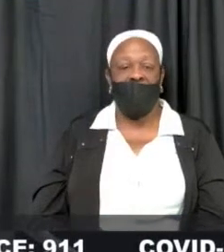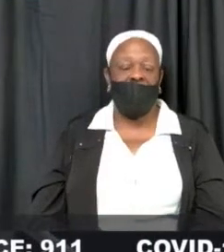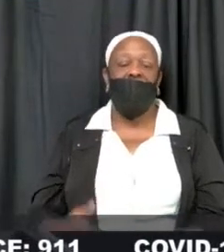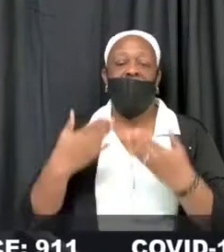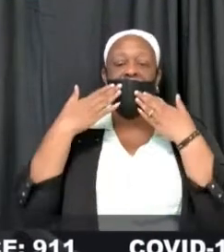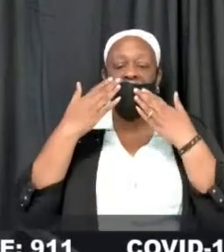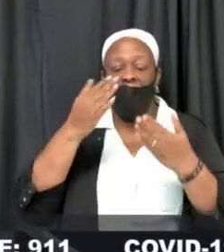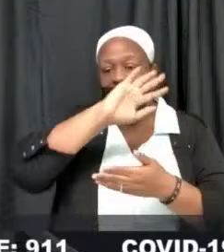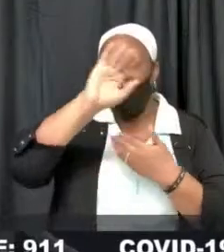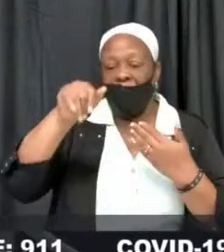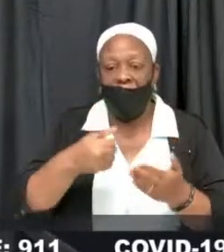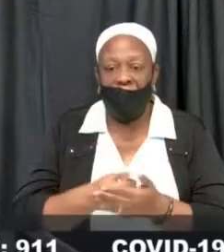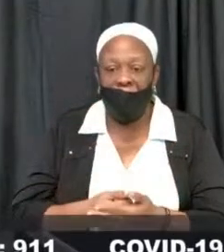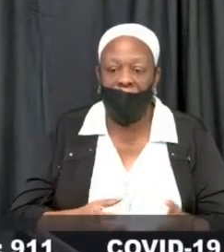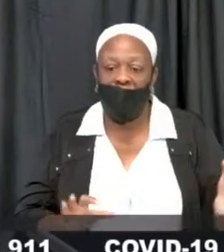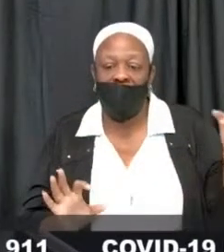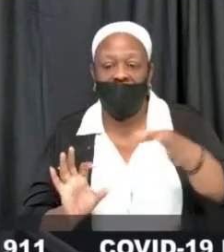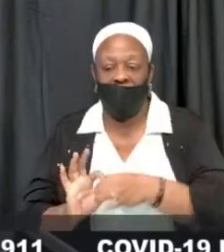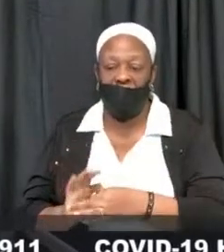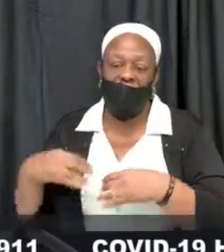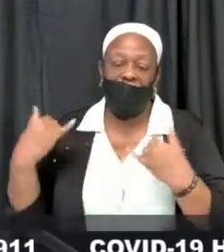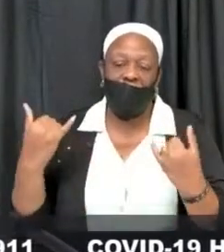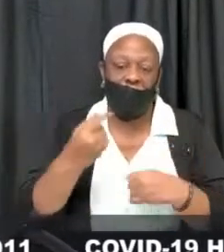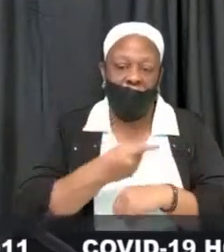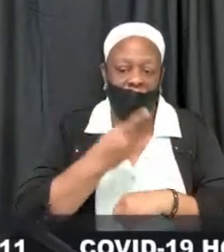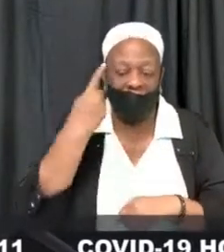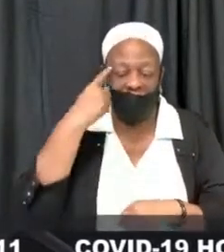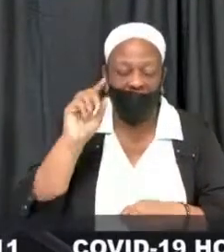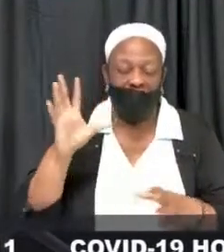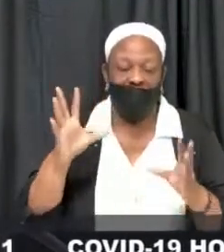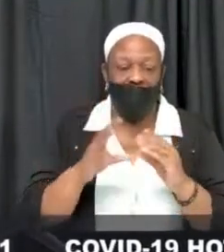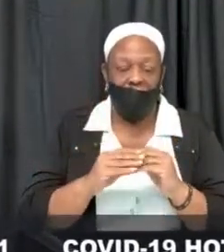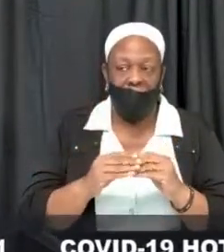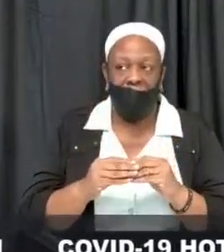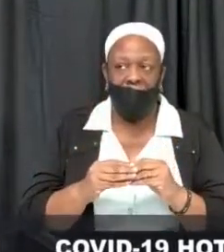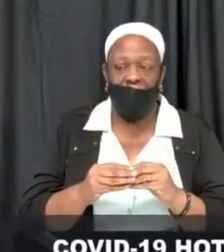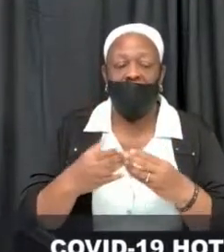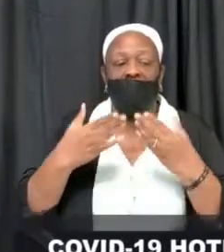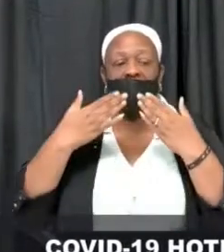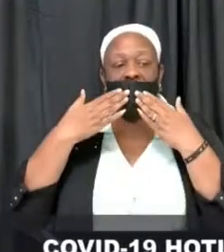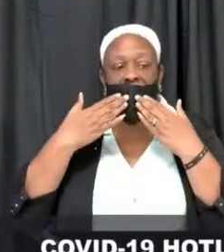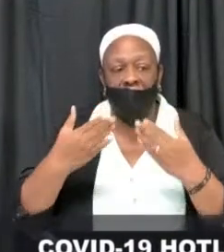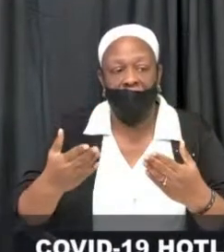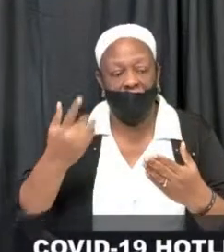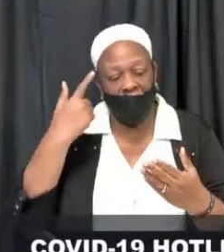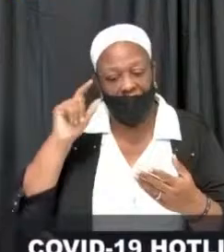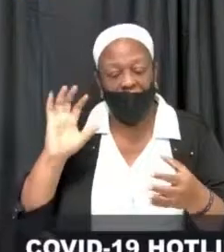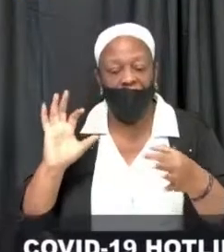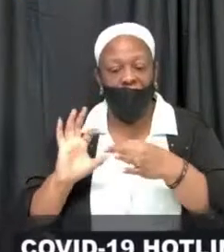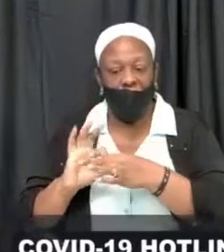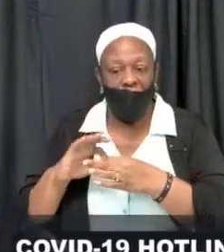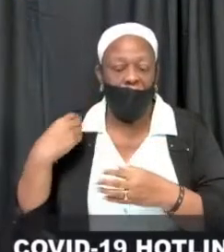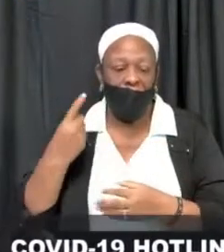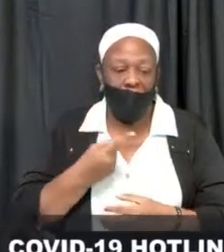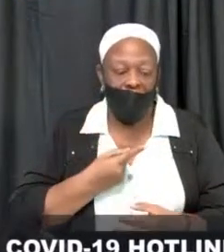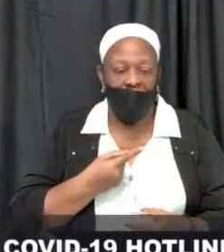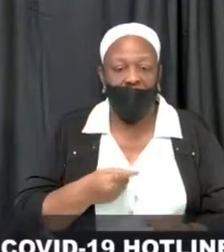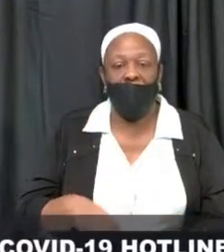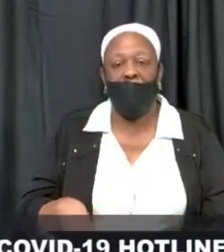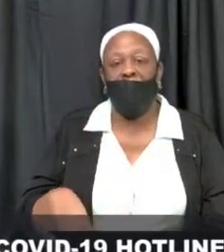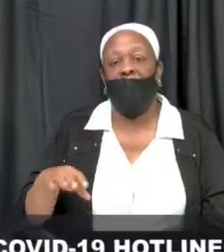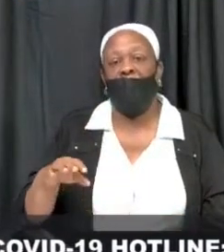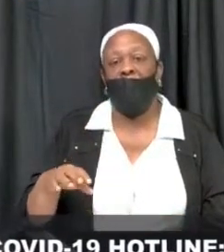today's briefing, COVID-19 briefing. We thank you very much for joining us. We thank